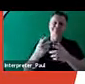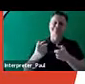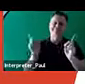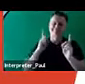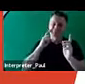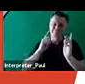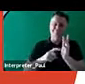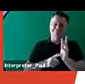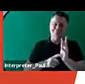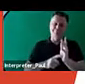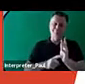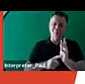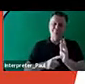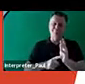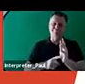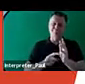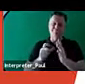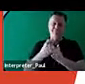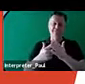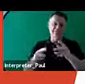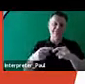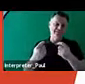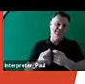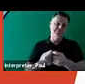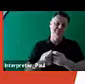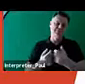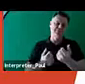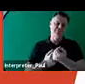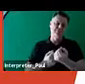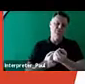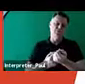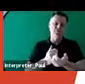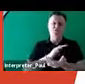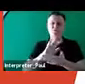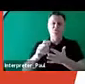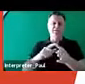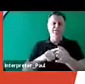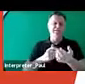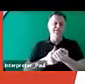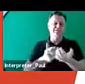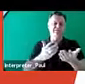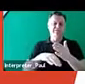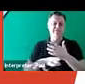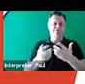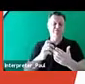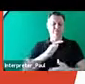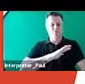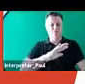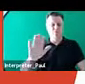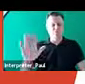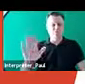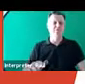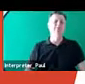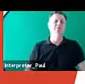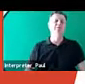that employability teams, disability teams, and indeed all key support services across the university are